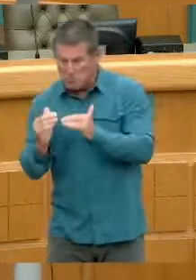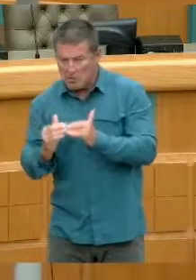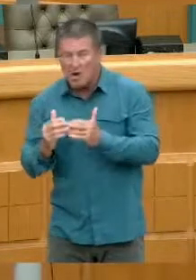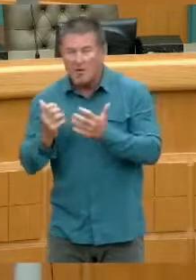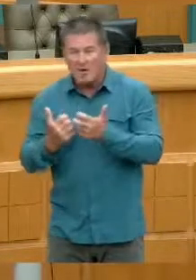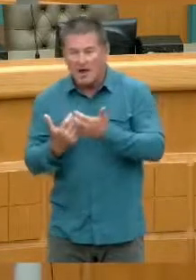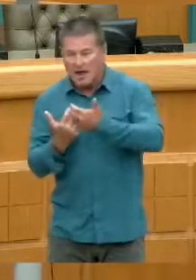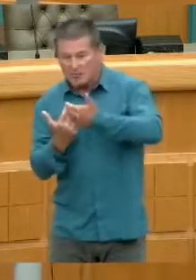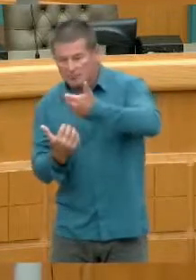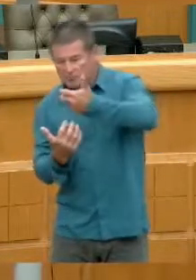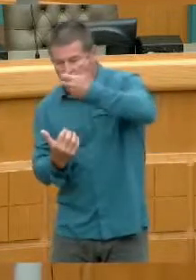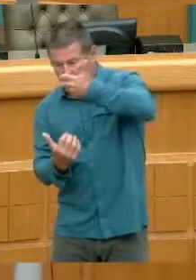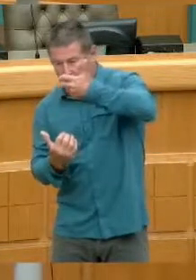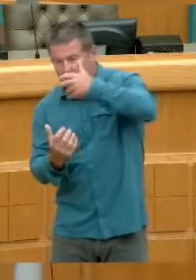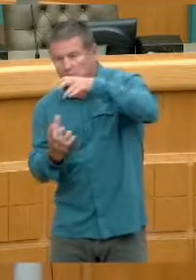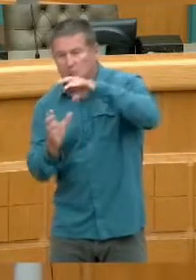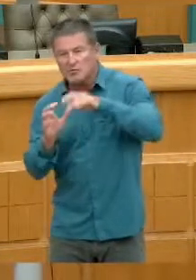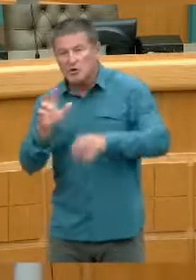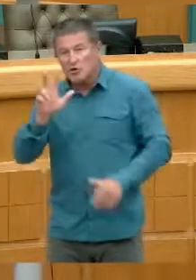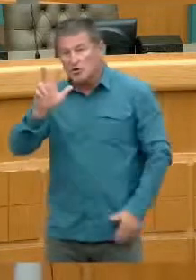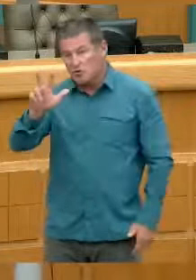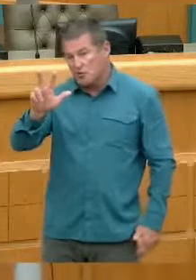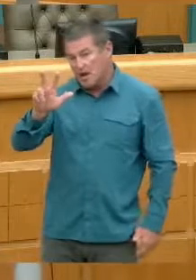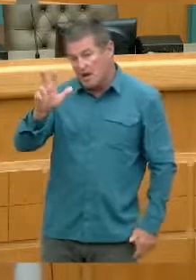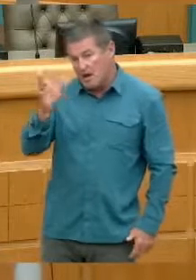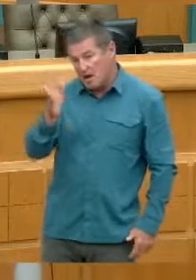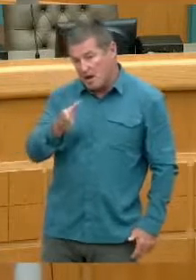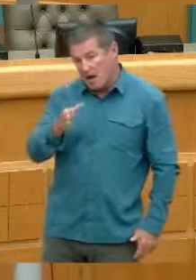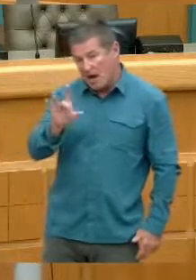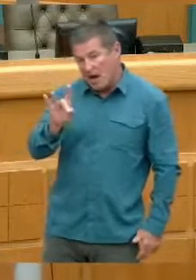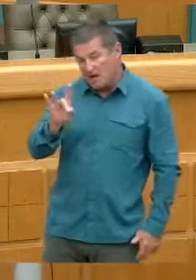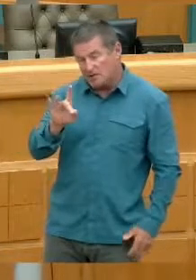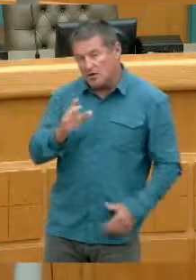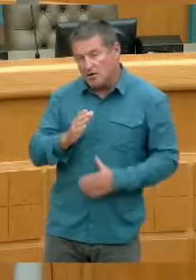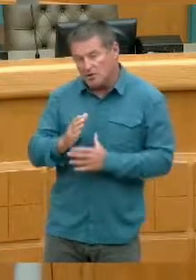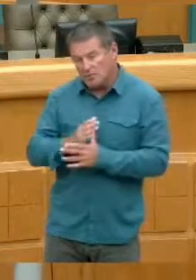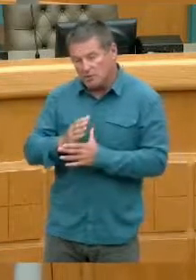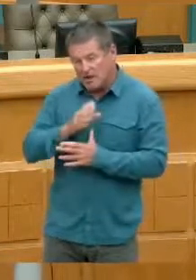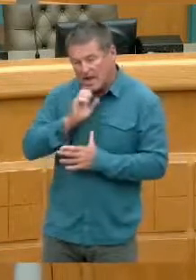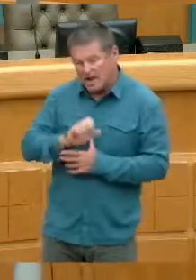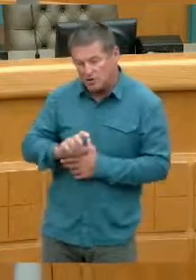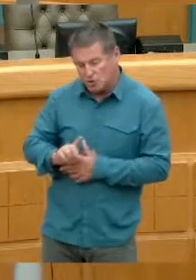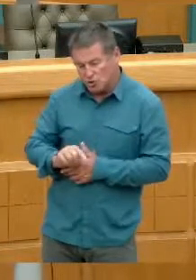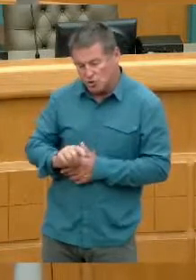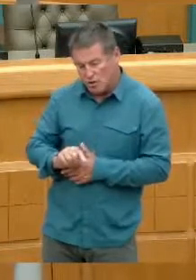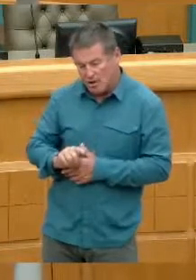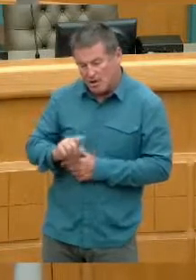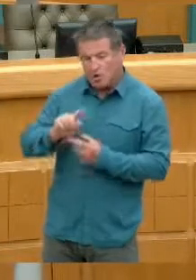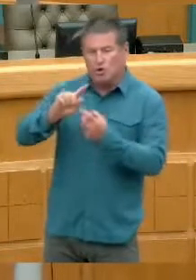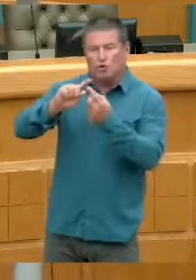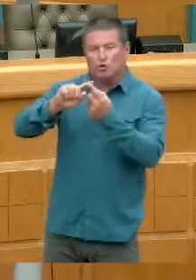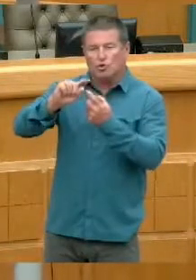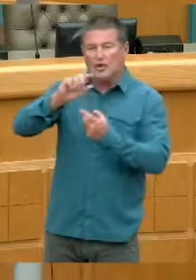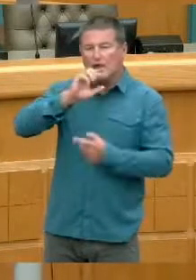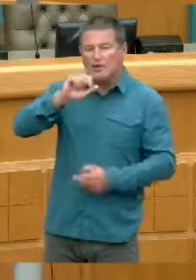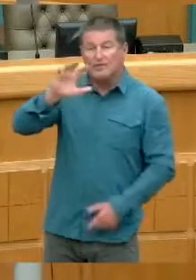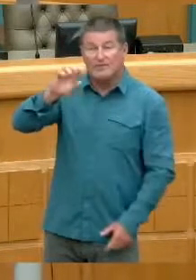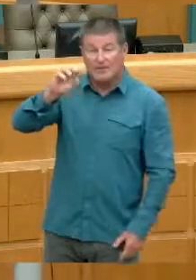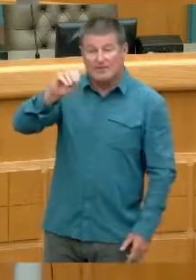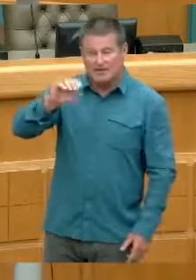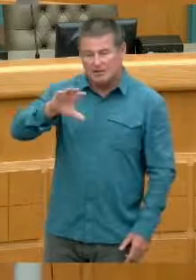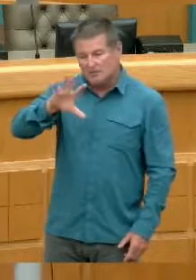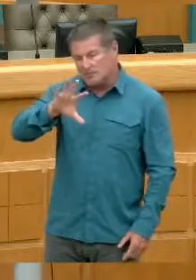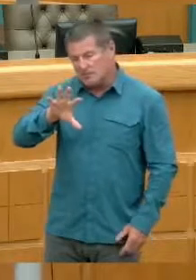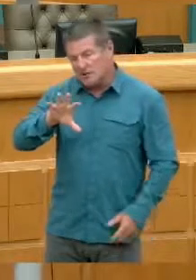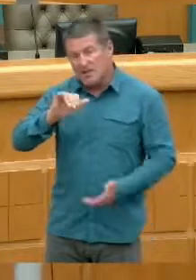categories. 60% of all cases fall in between the age group of 20 to 50. That's 60% of the cases.